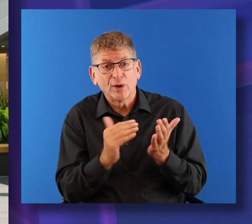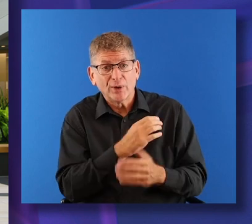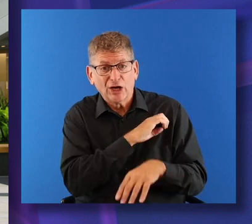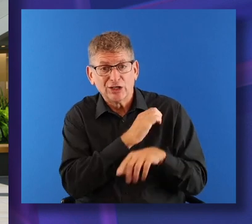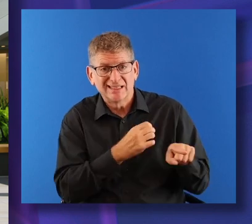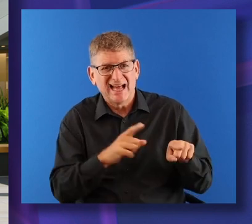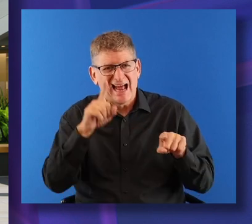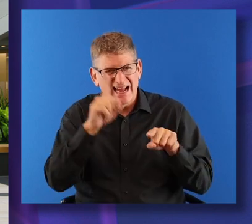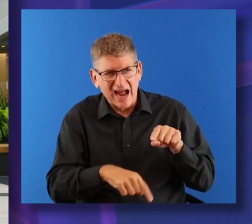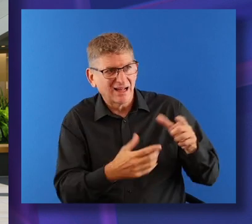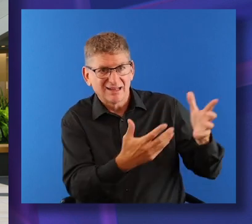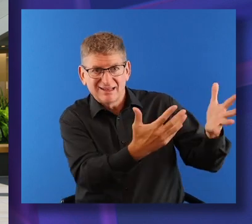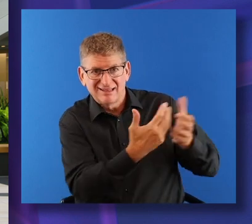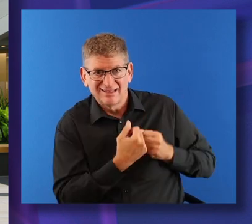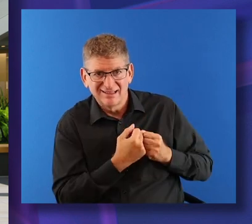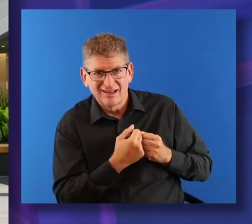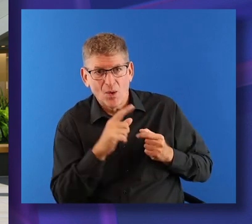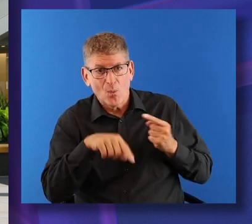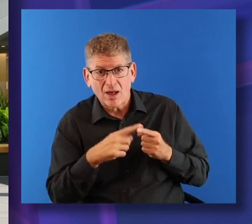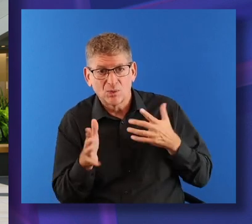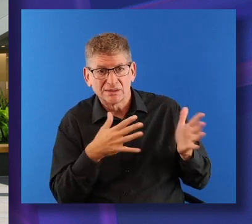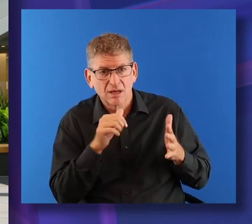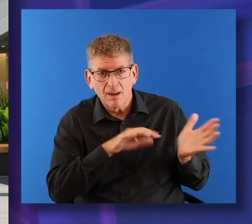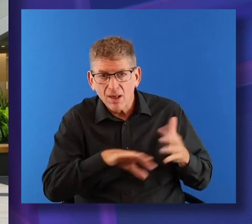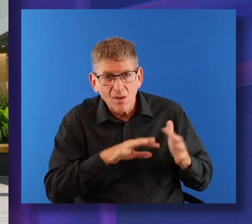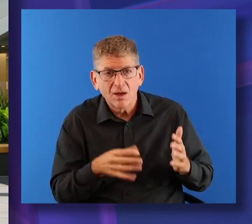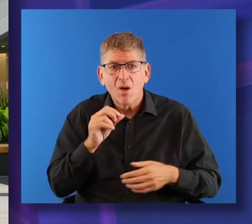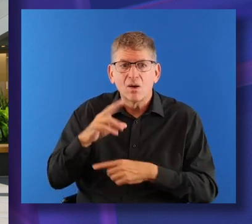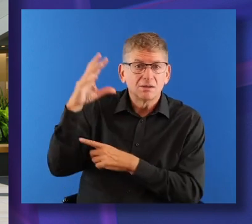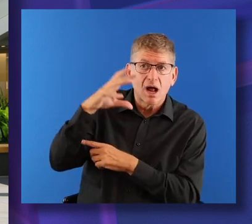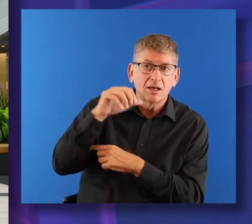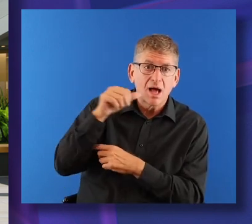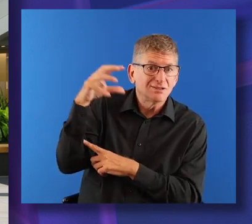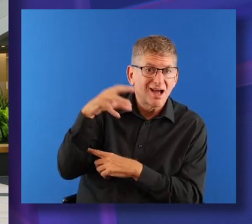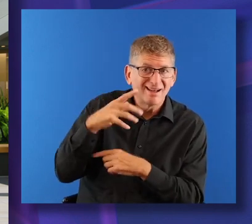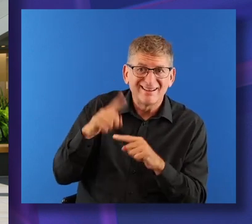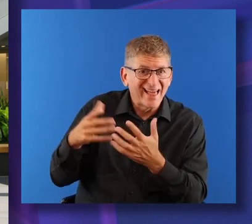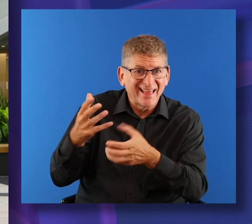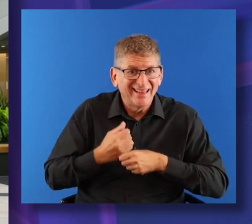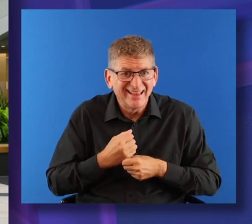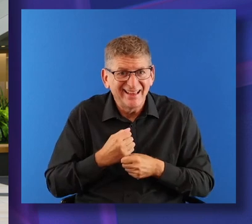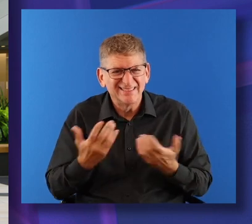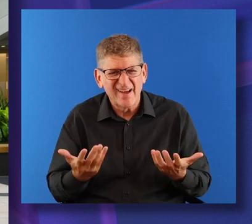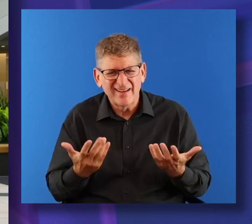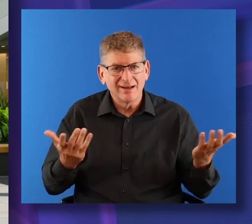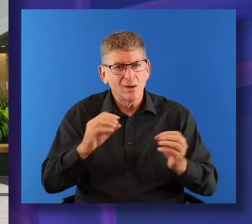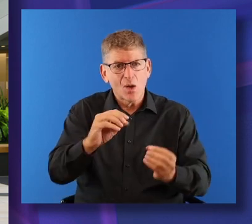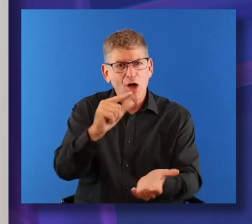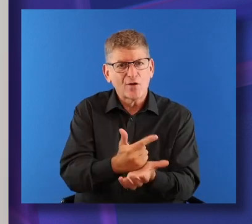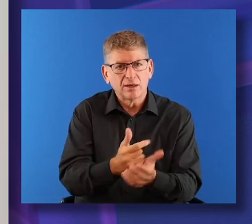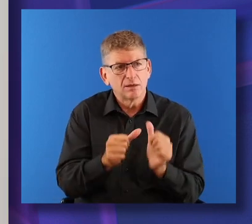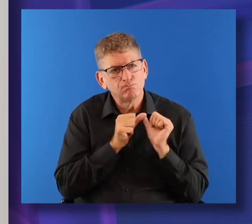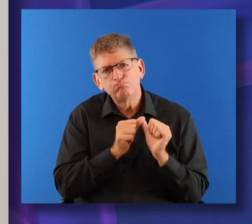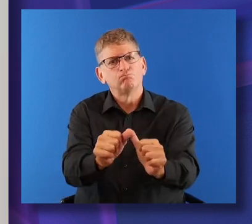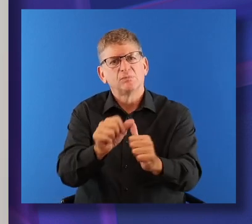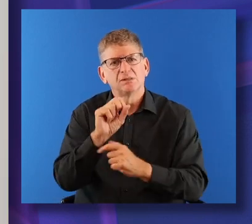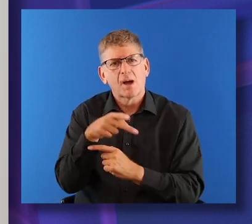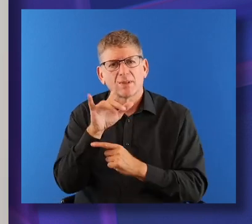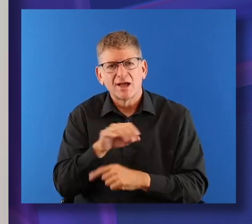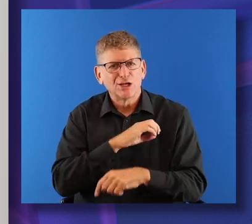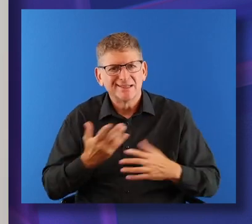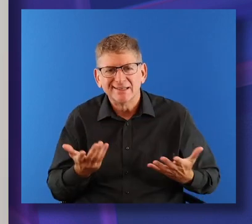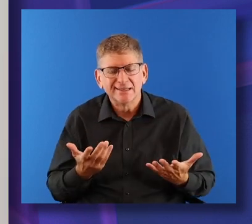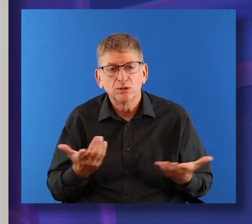harvested when the wind's not blowing or the sun's not shining. So there are no guarantees of a constant supply of energy. A solution